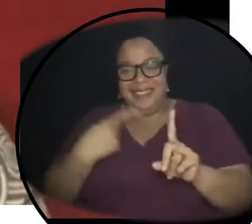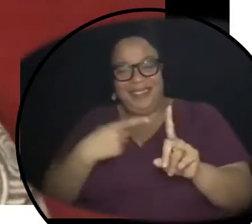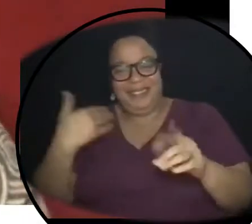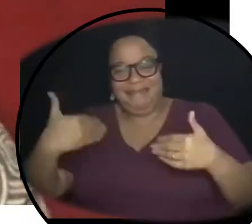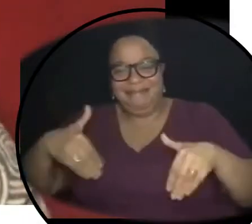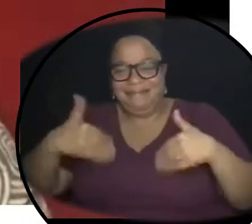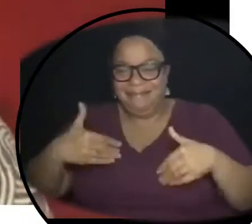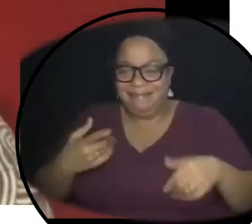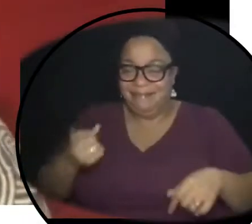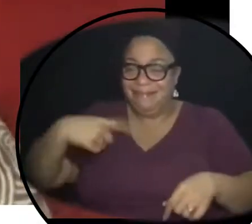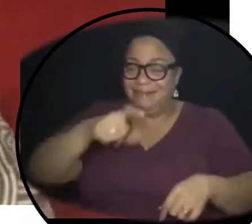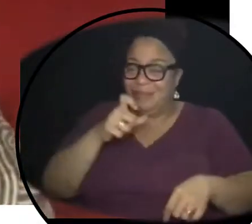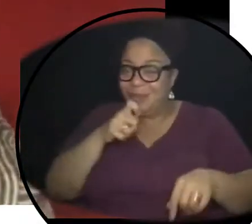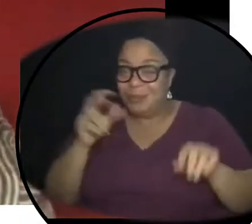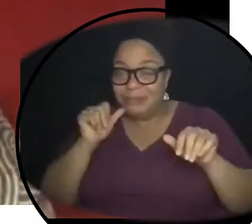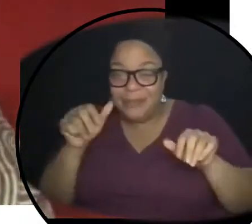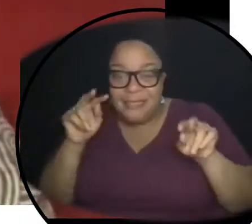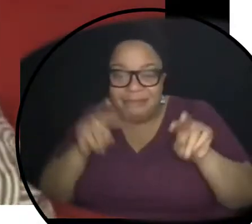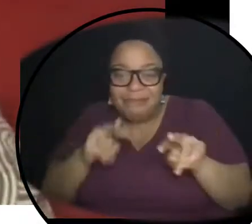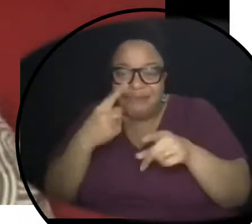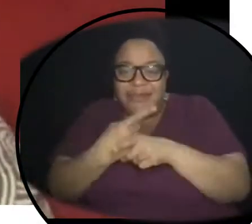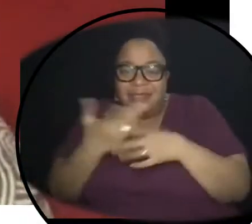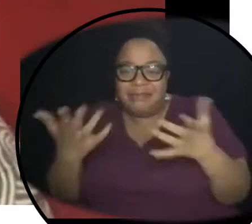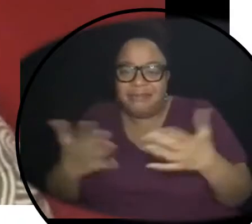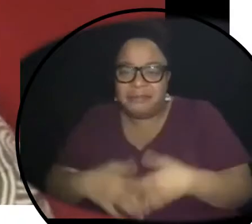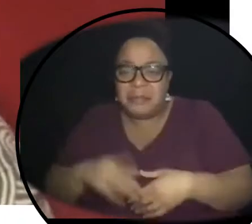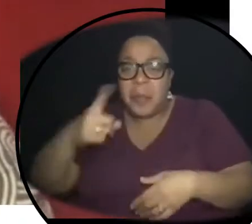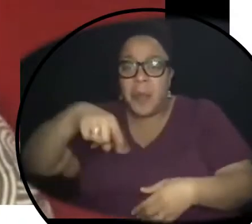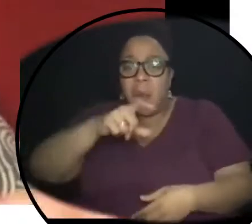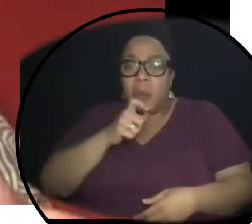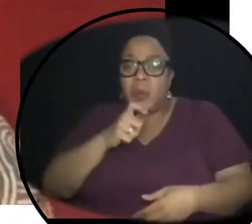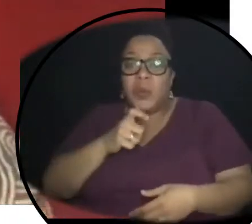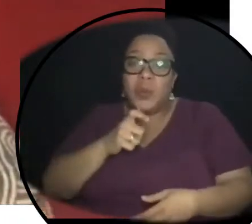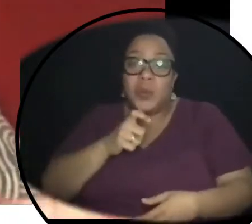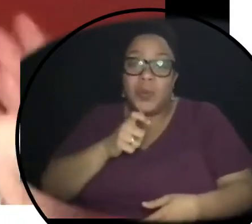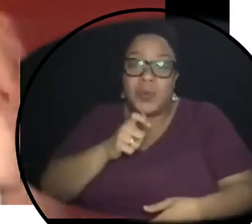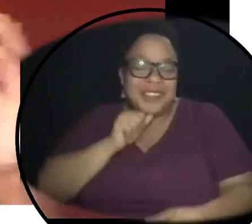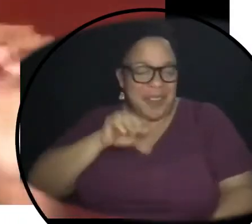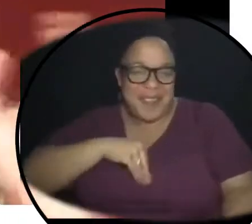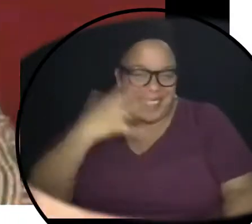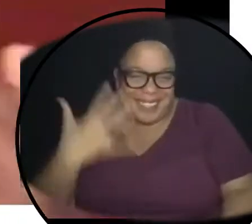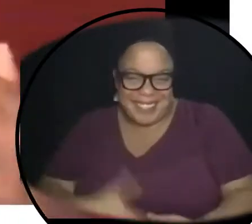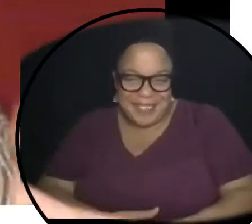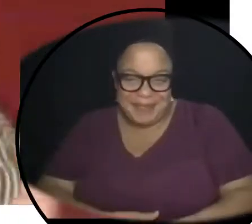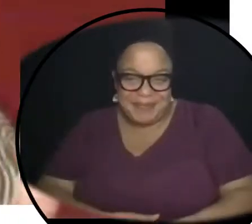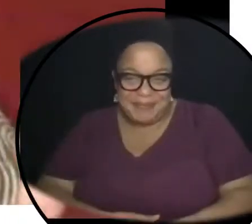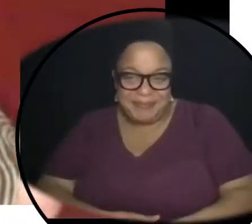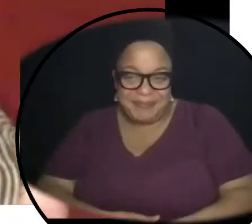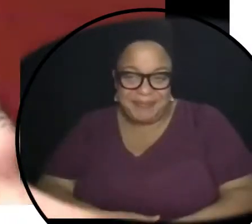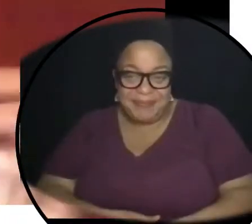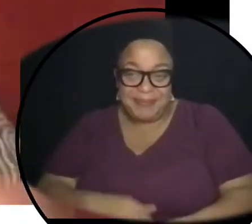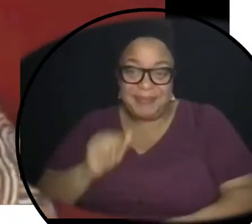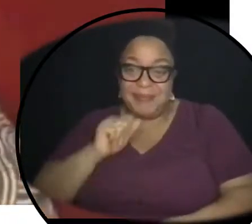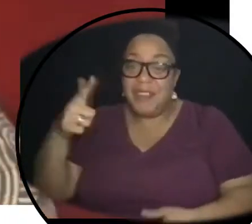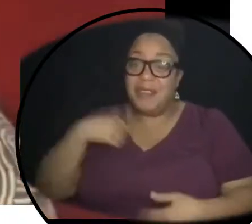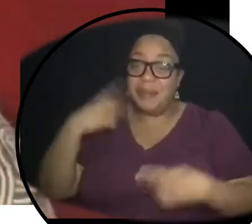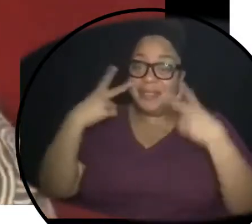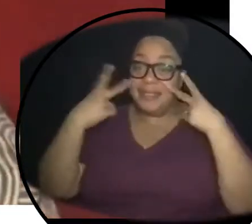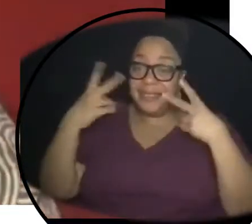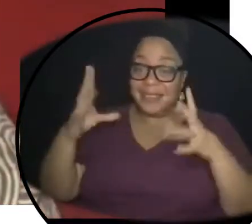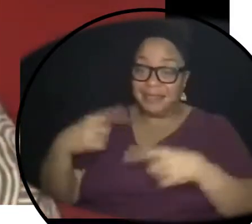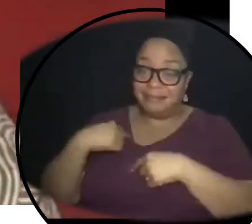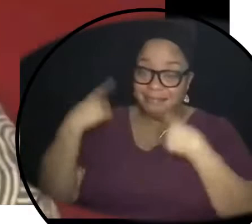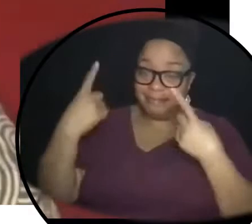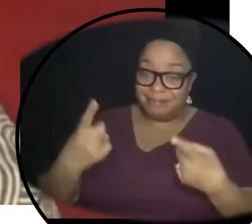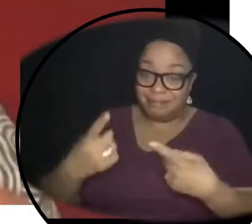and factories, to the sex trafficking of migrant women, too many to count. And still, what happens